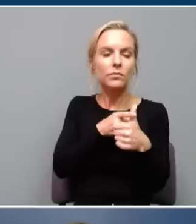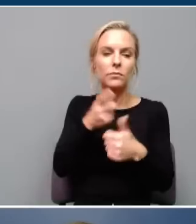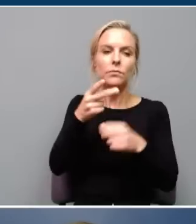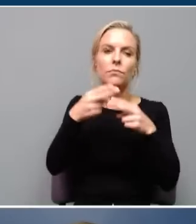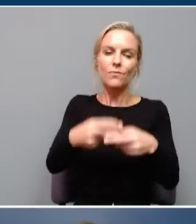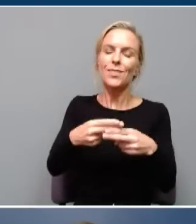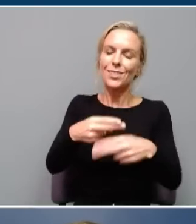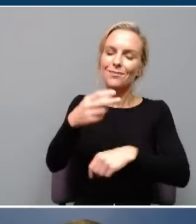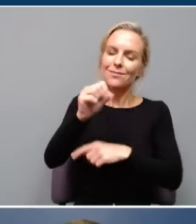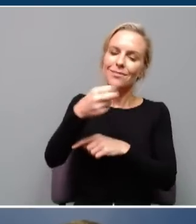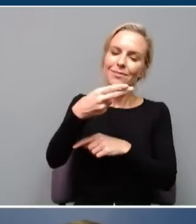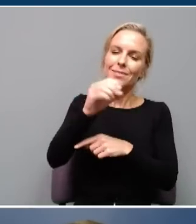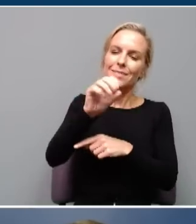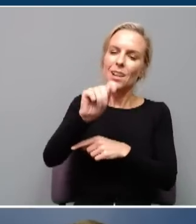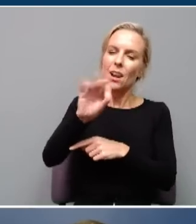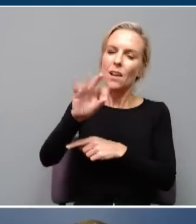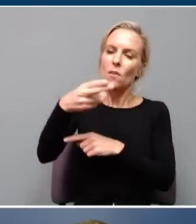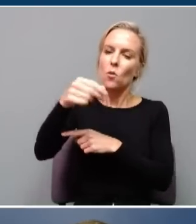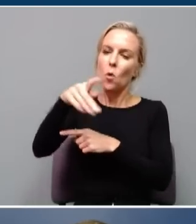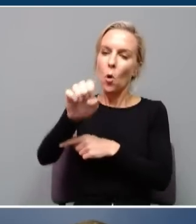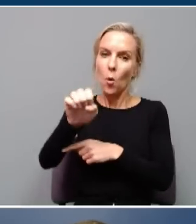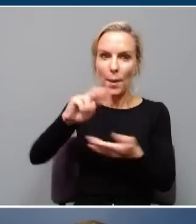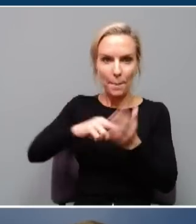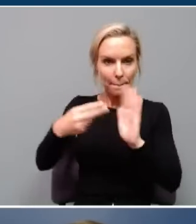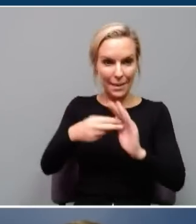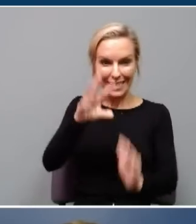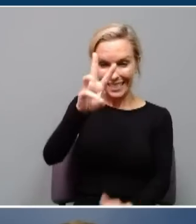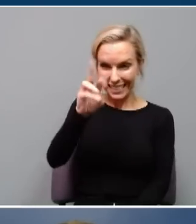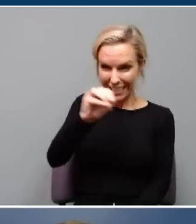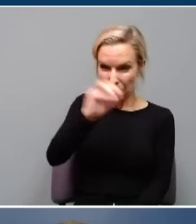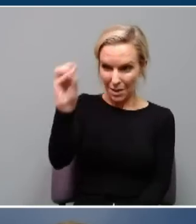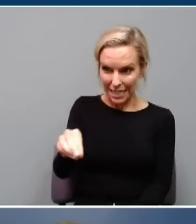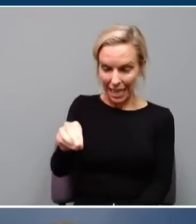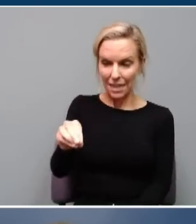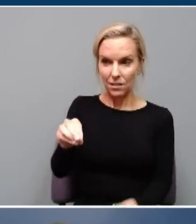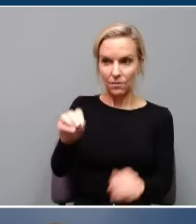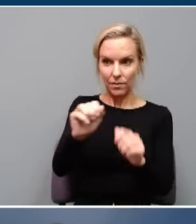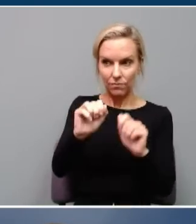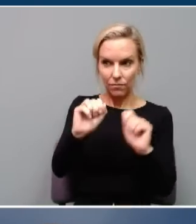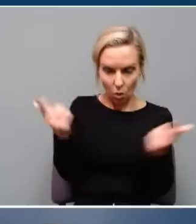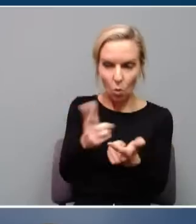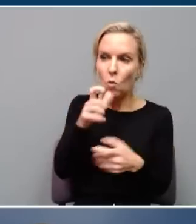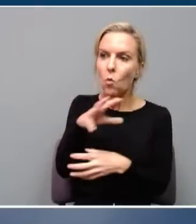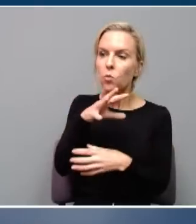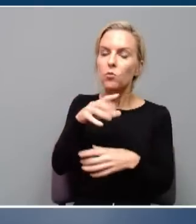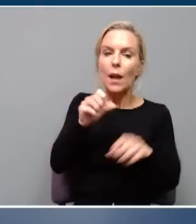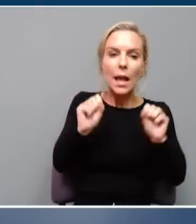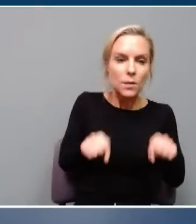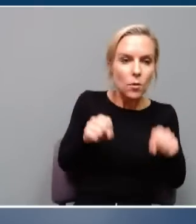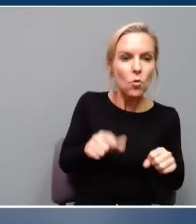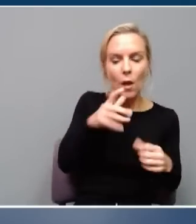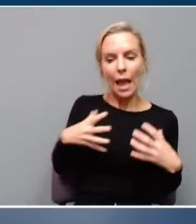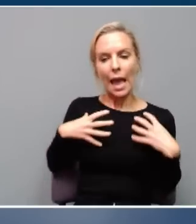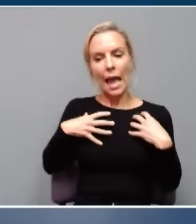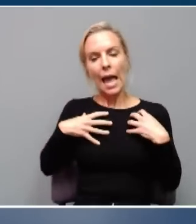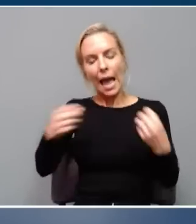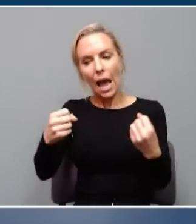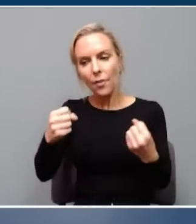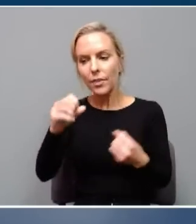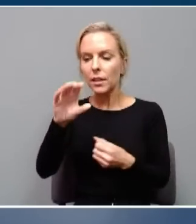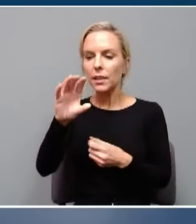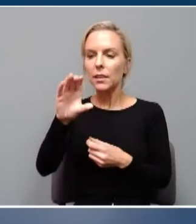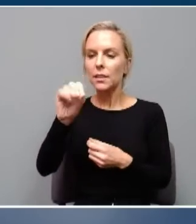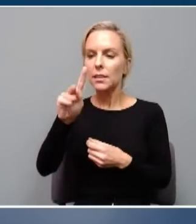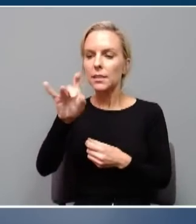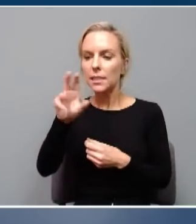is 60% of everybody. That includes people who are ineligible. That includes people who have a health condition that can't get it. That is